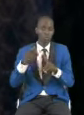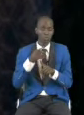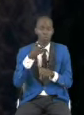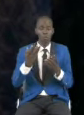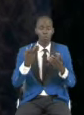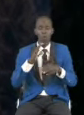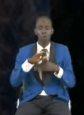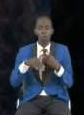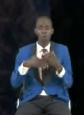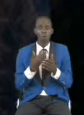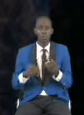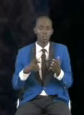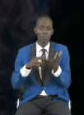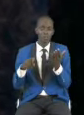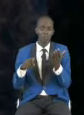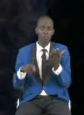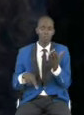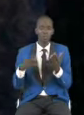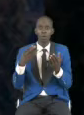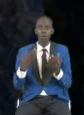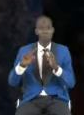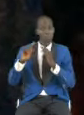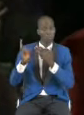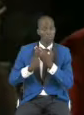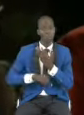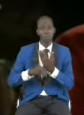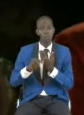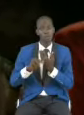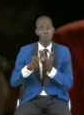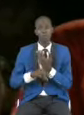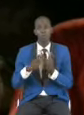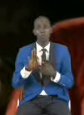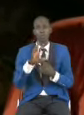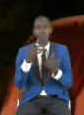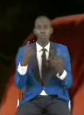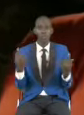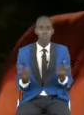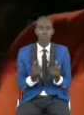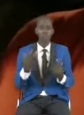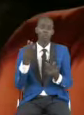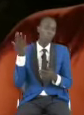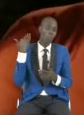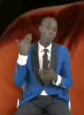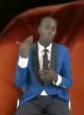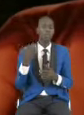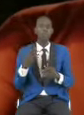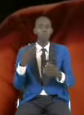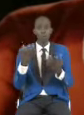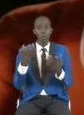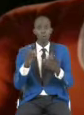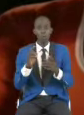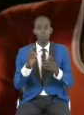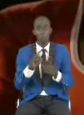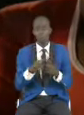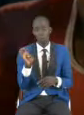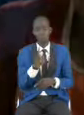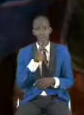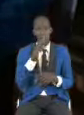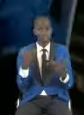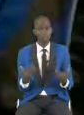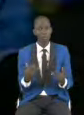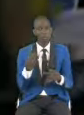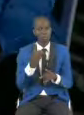the sins you have committed to pass away from your life, wherever you are now, raise up your hand. God